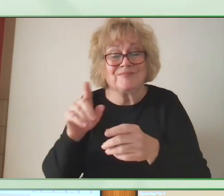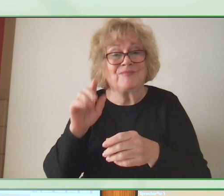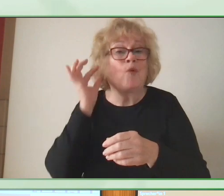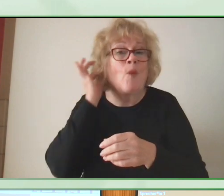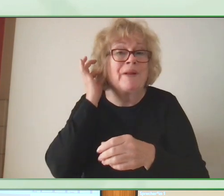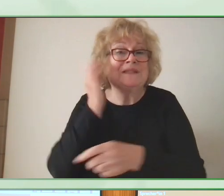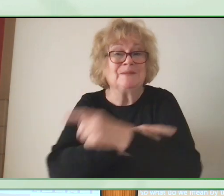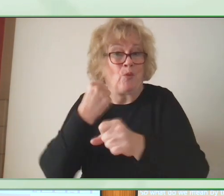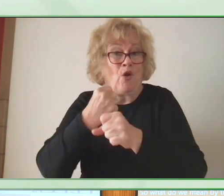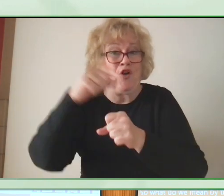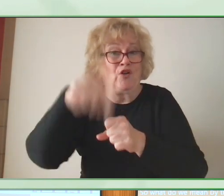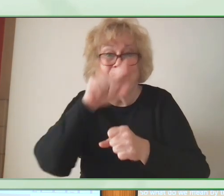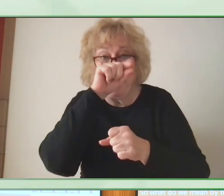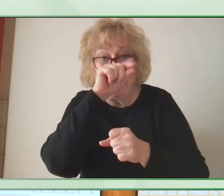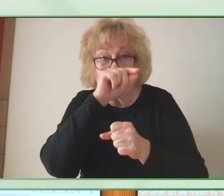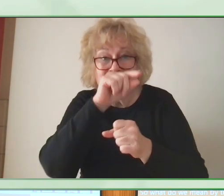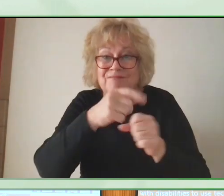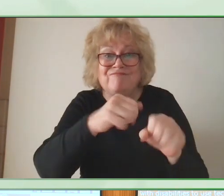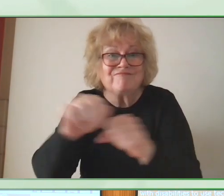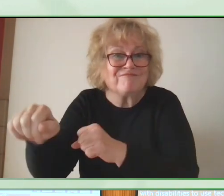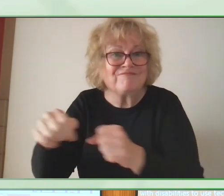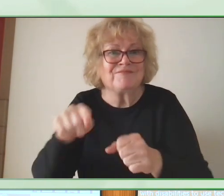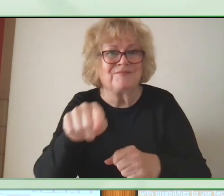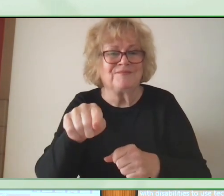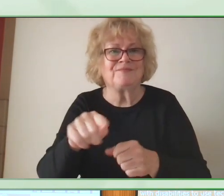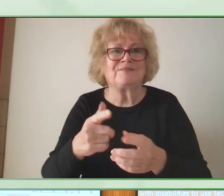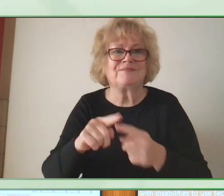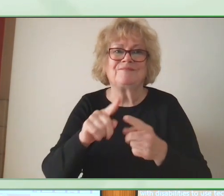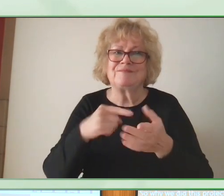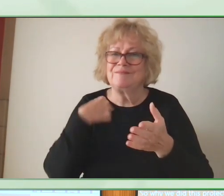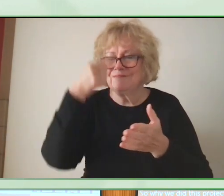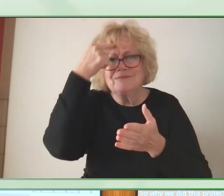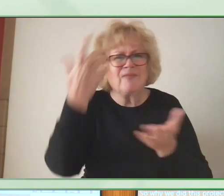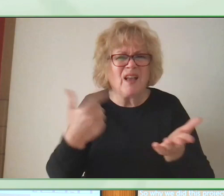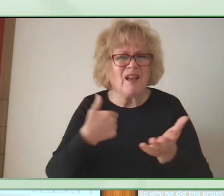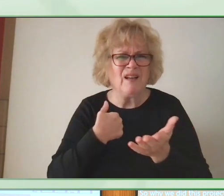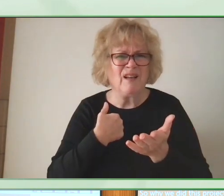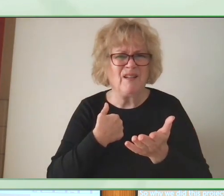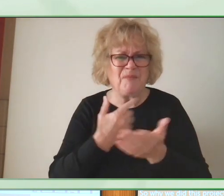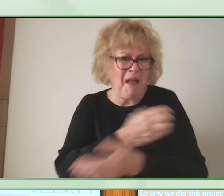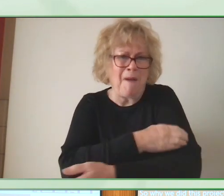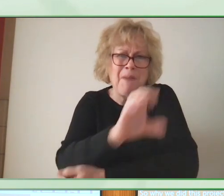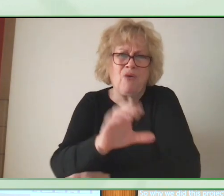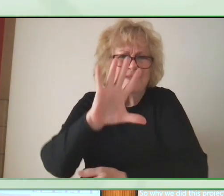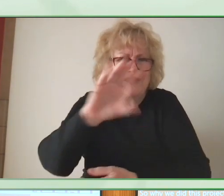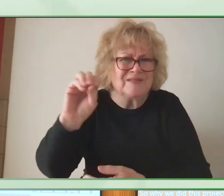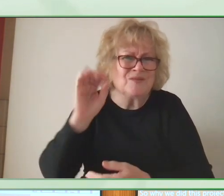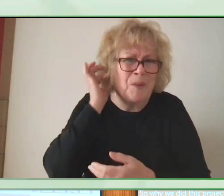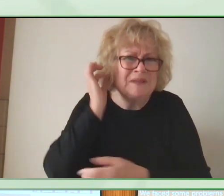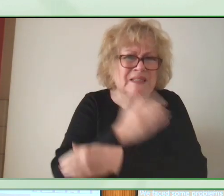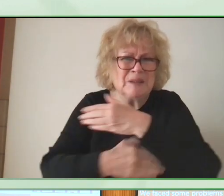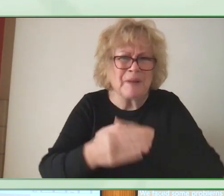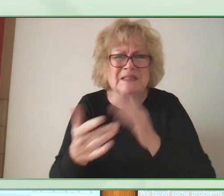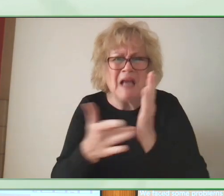why we did this project, we faced some problems in Iraq. One of the problems is that the